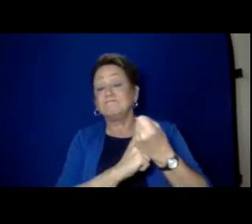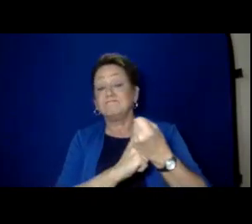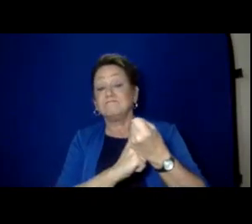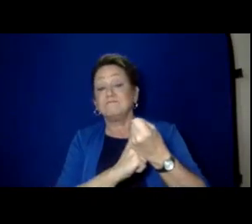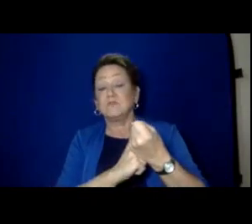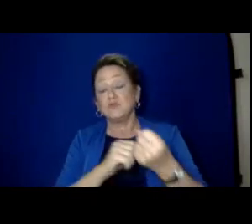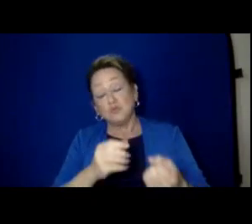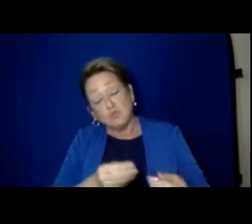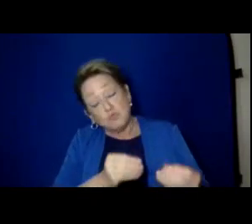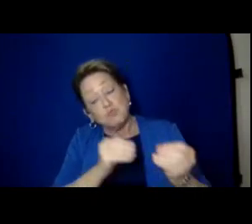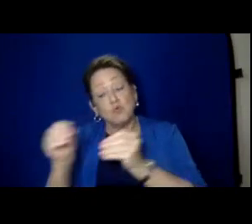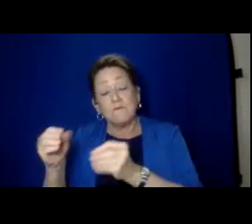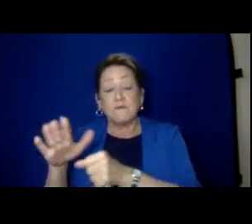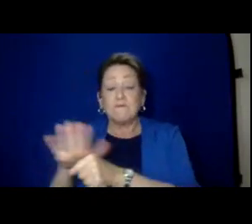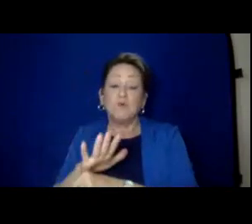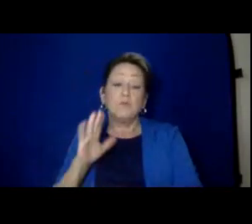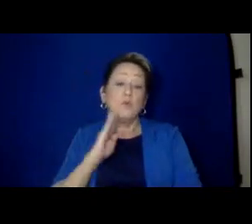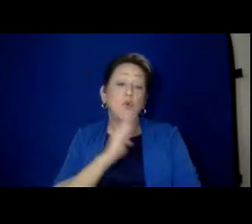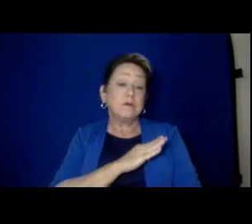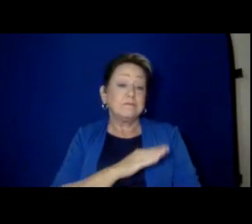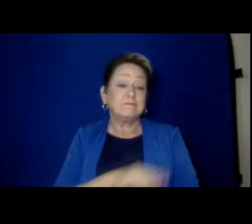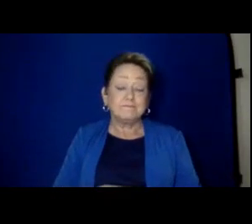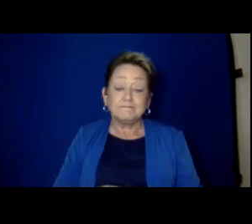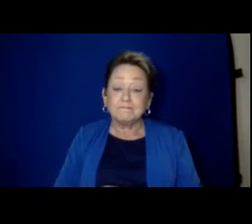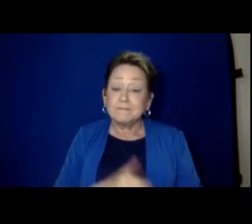to the full board pending any questions.